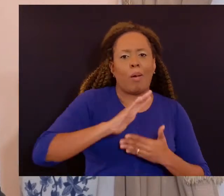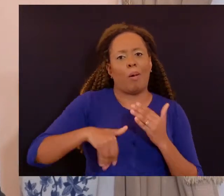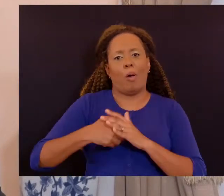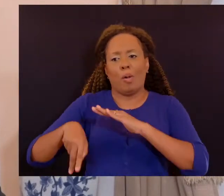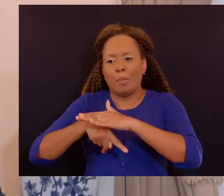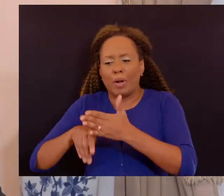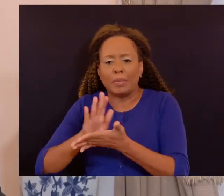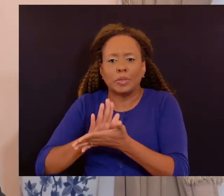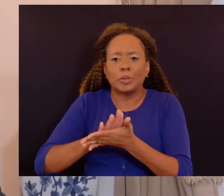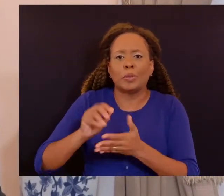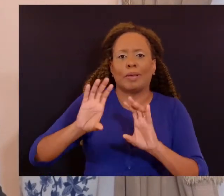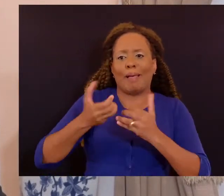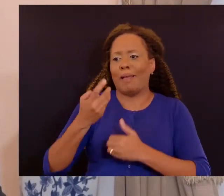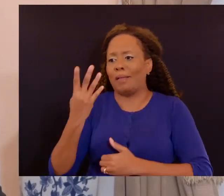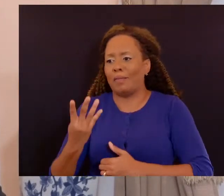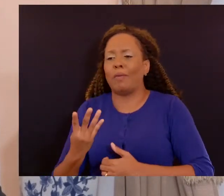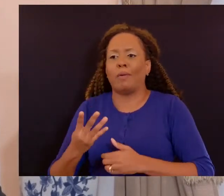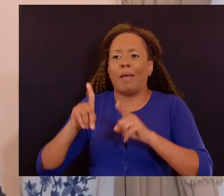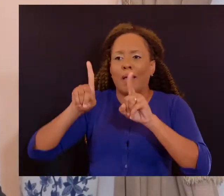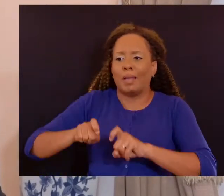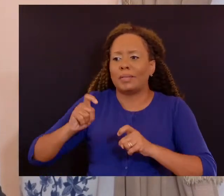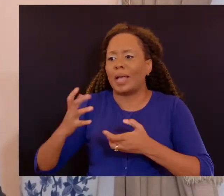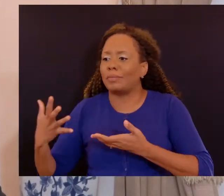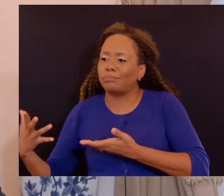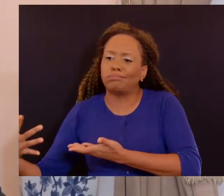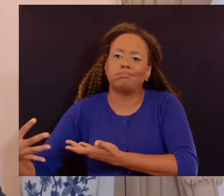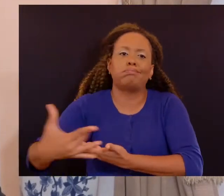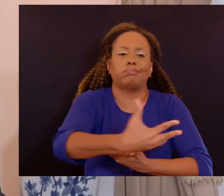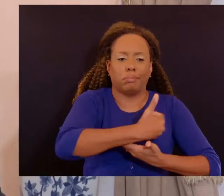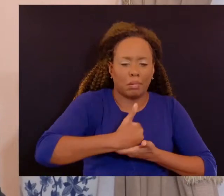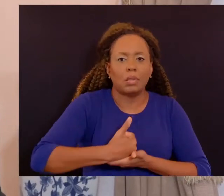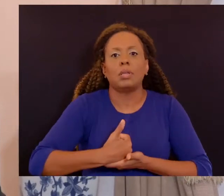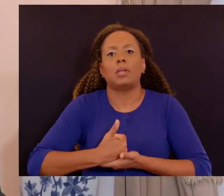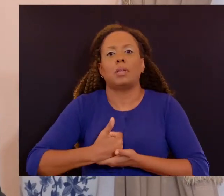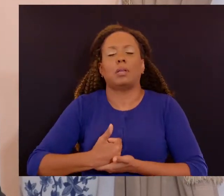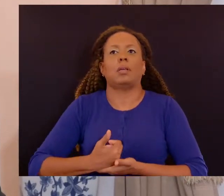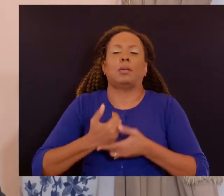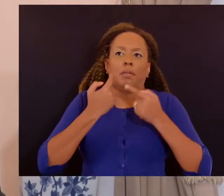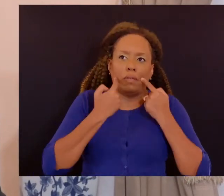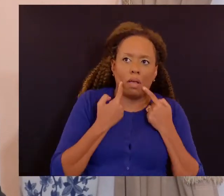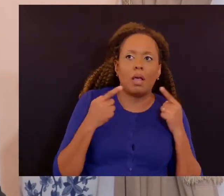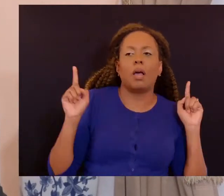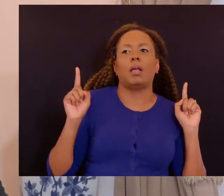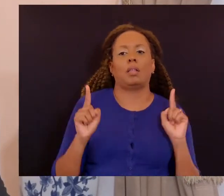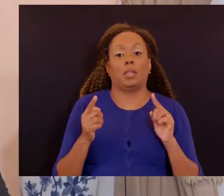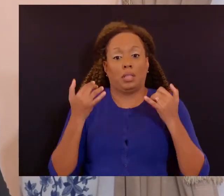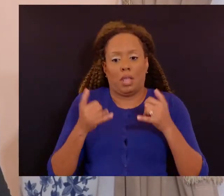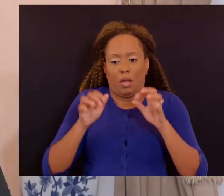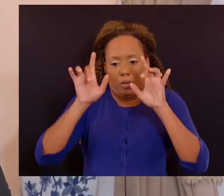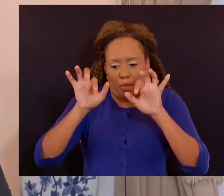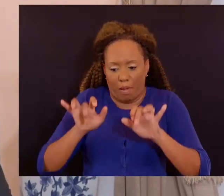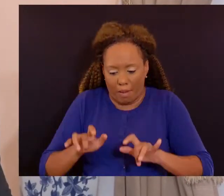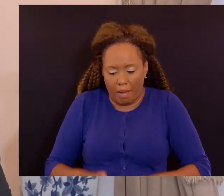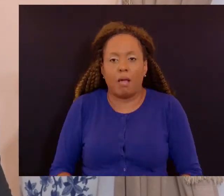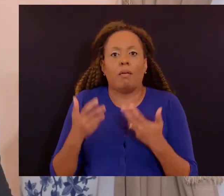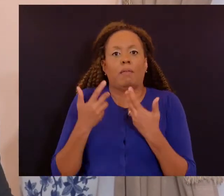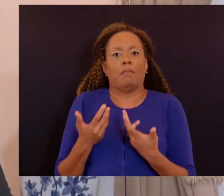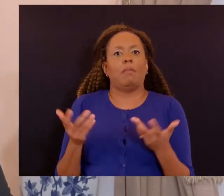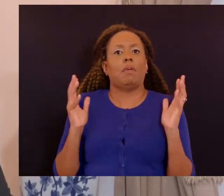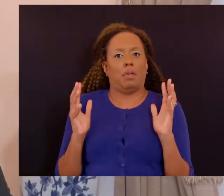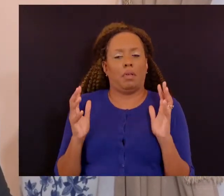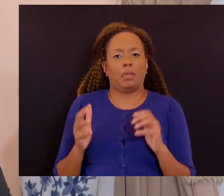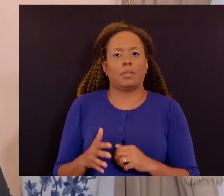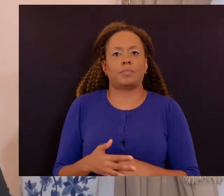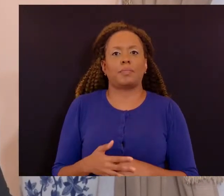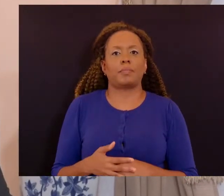to share that information with indeed most of our stakeholders. And that is what we've been doing over the course of the past few days. I'm